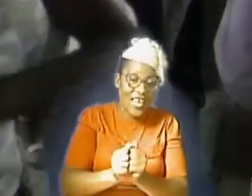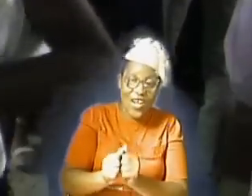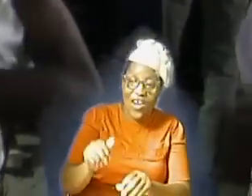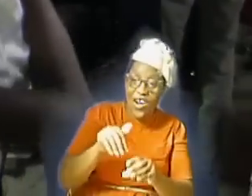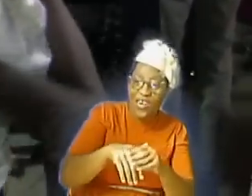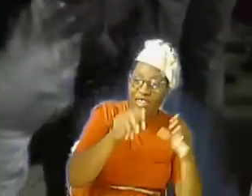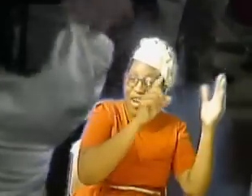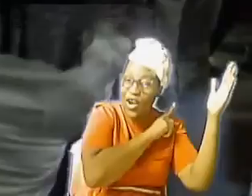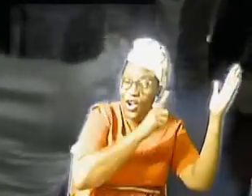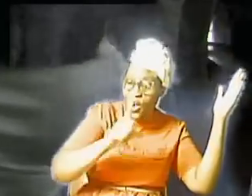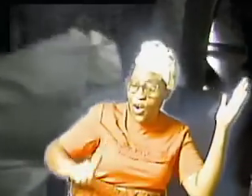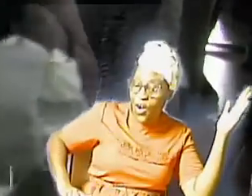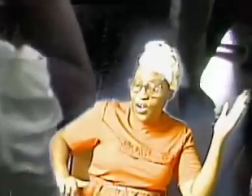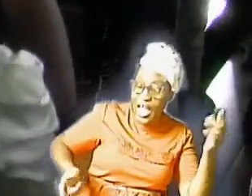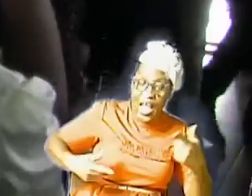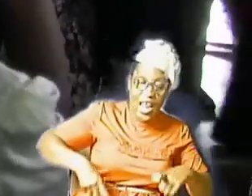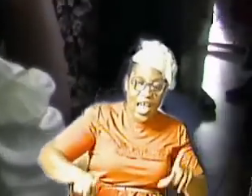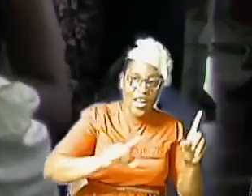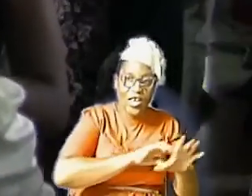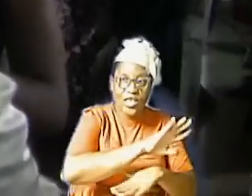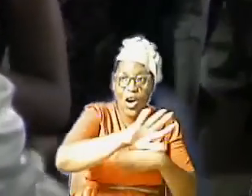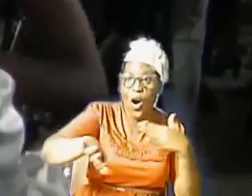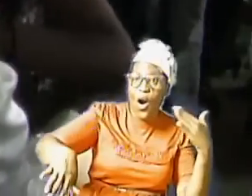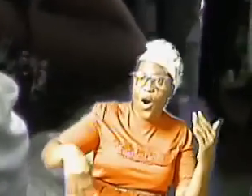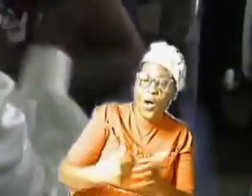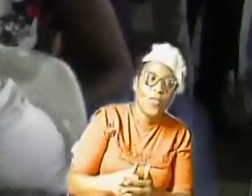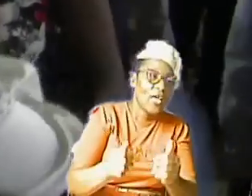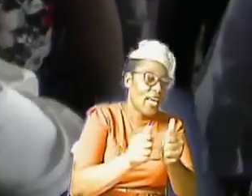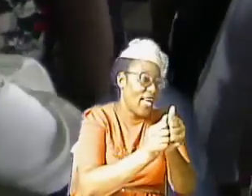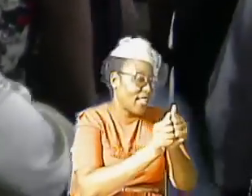Get together in the Lord.